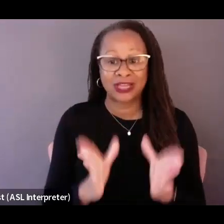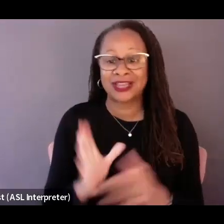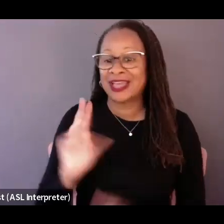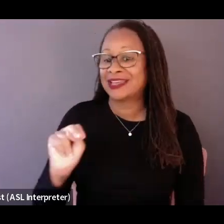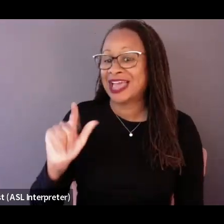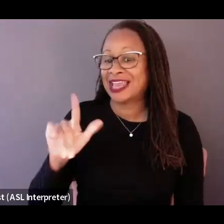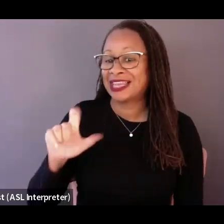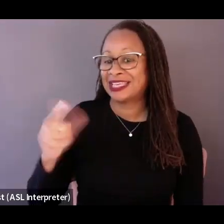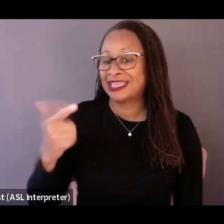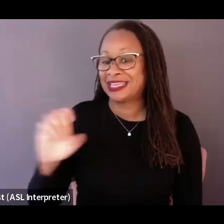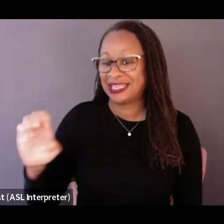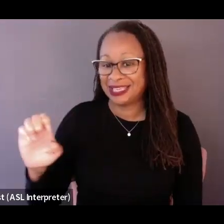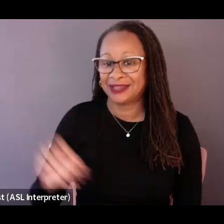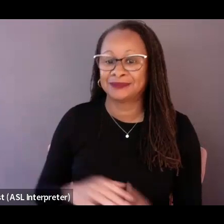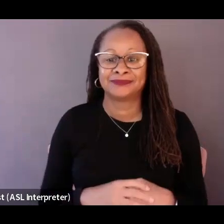Natalie G,